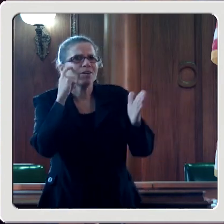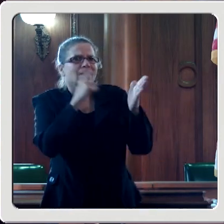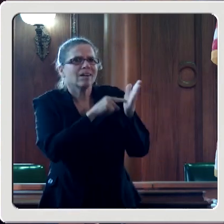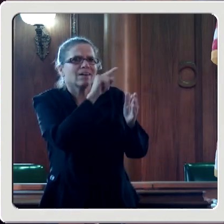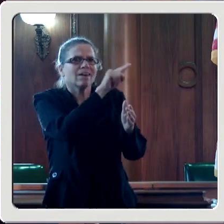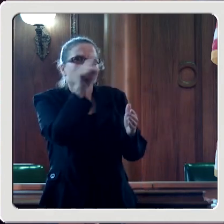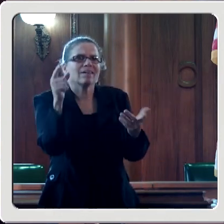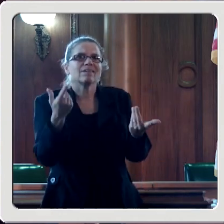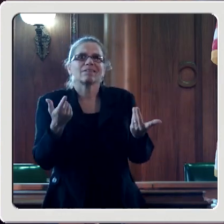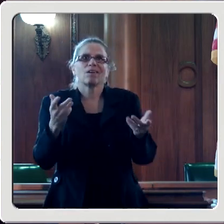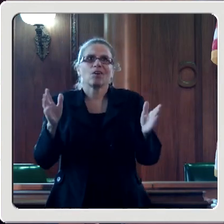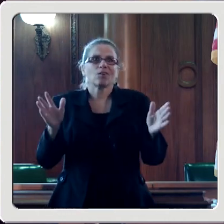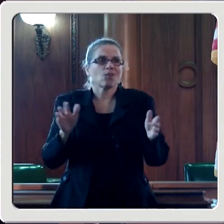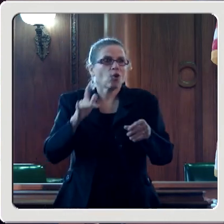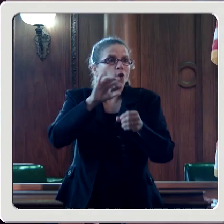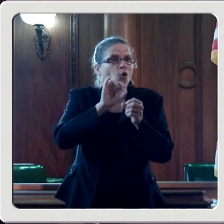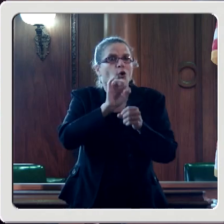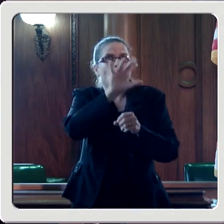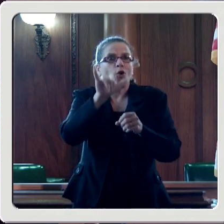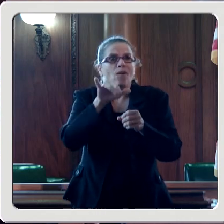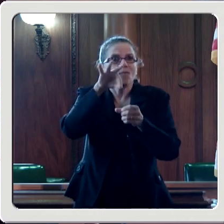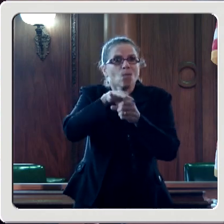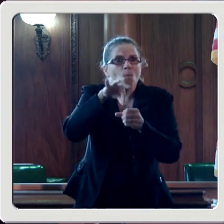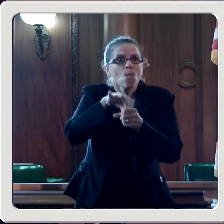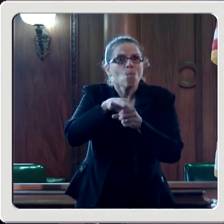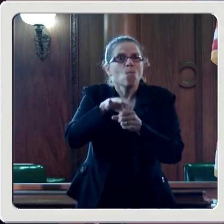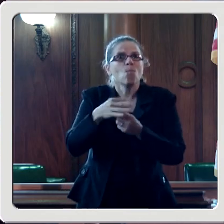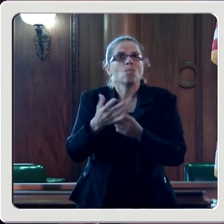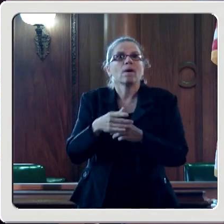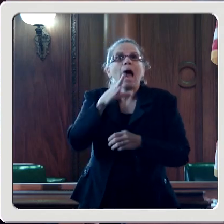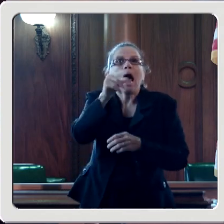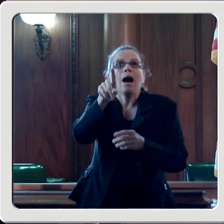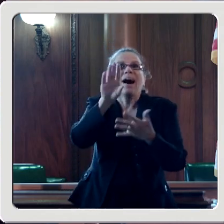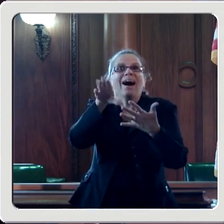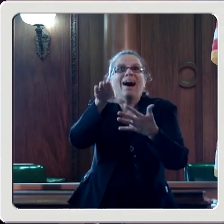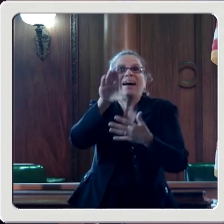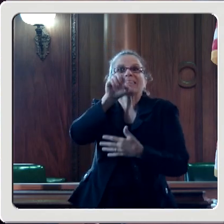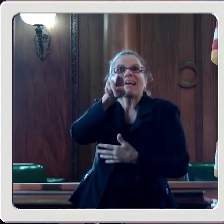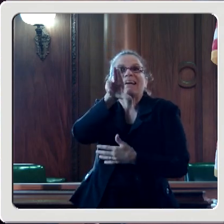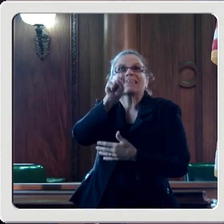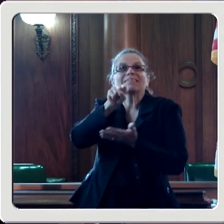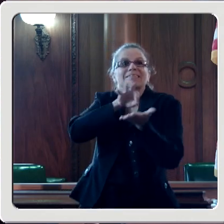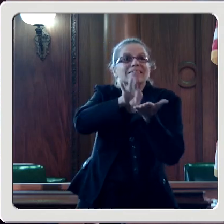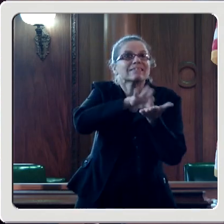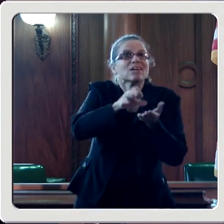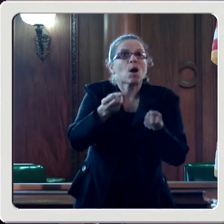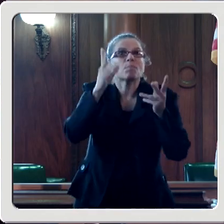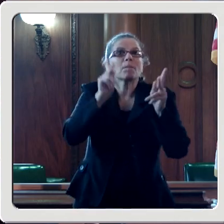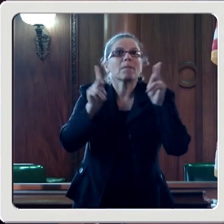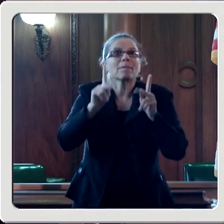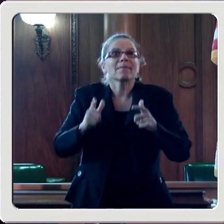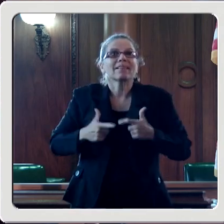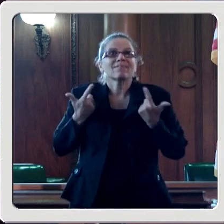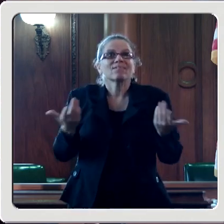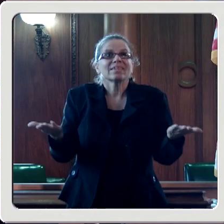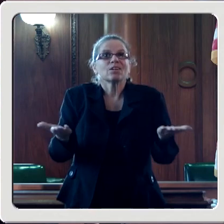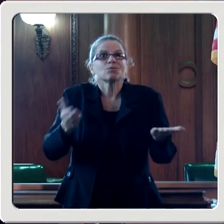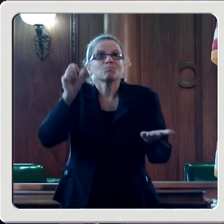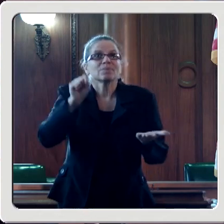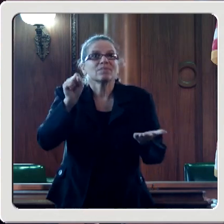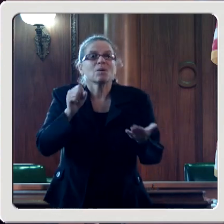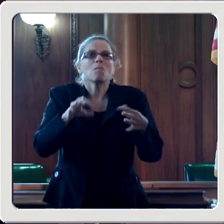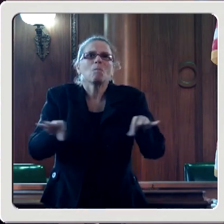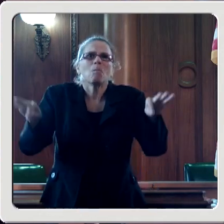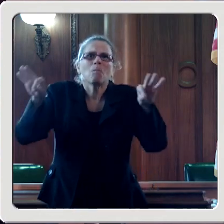and vote. Please fill out that census. If you don't count, and in turn, the city of Springfield